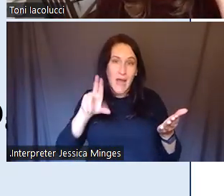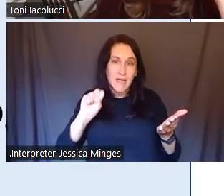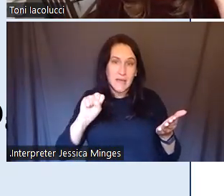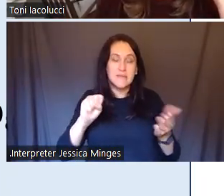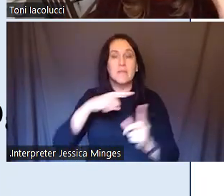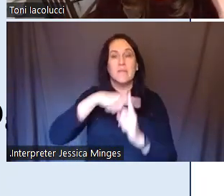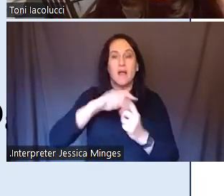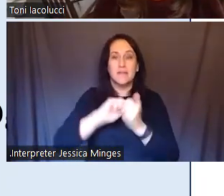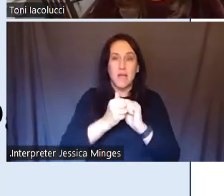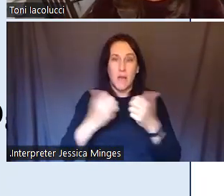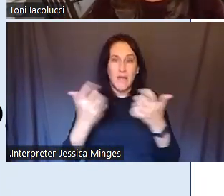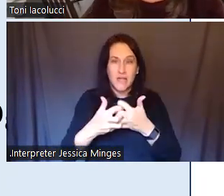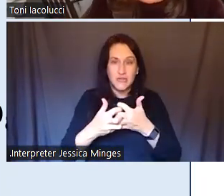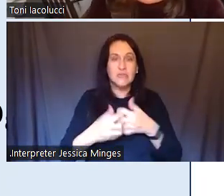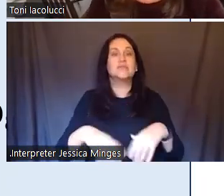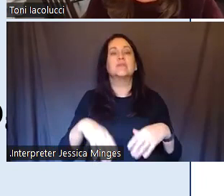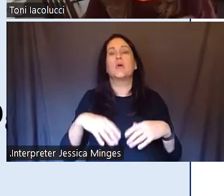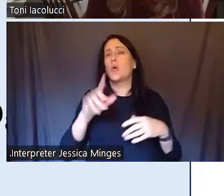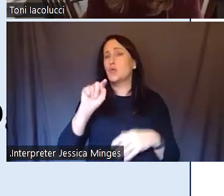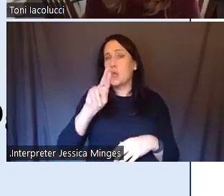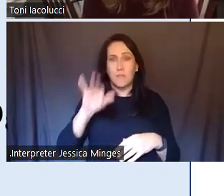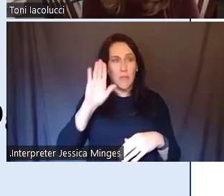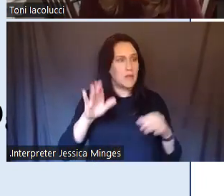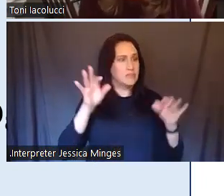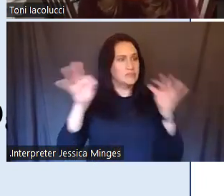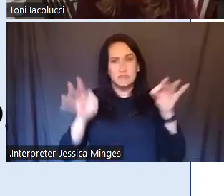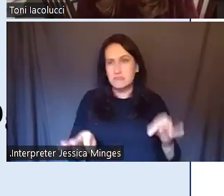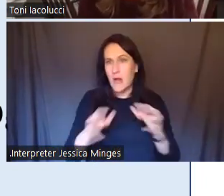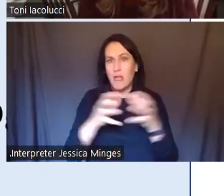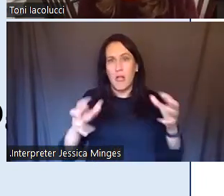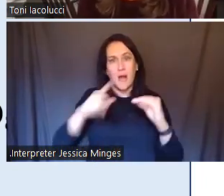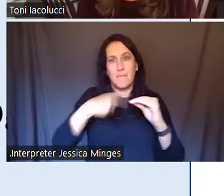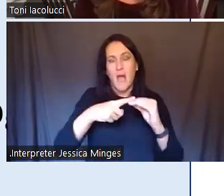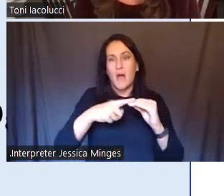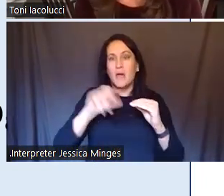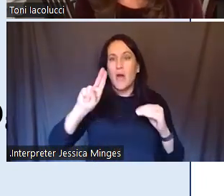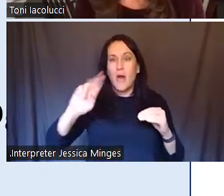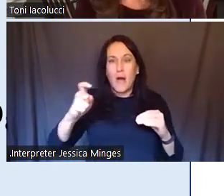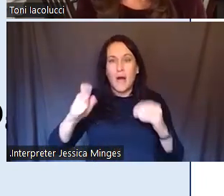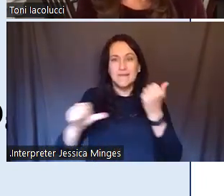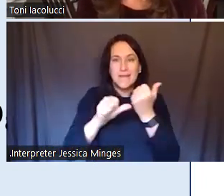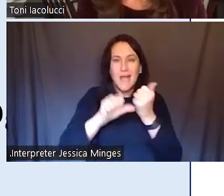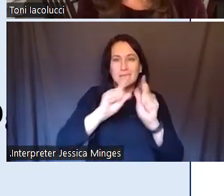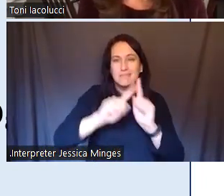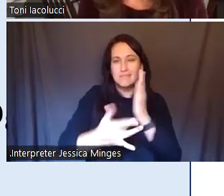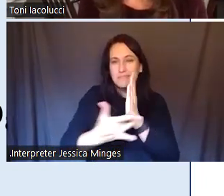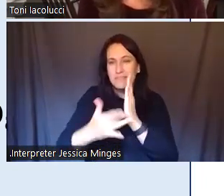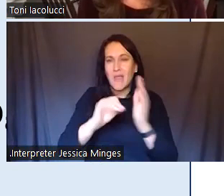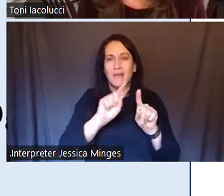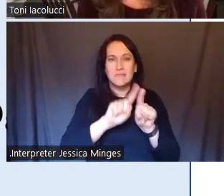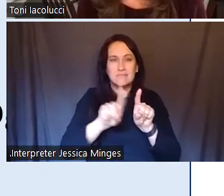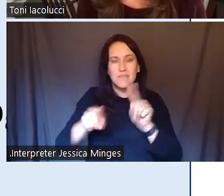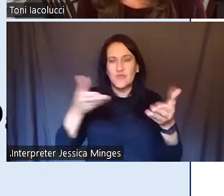Tony's going to give you a wealth of knowledge about auxiliary aids and services. And then I'll talk a little